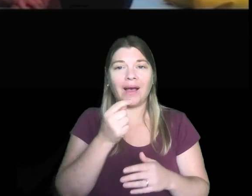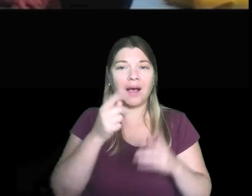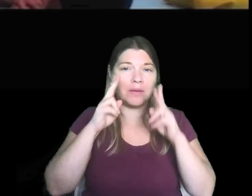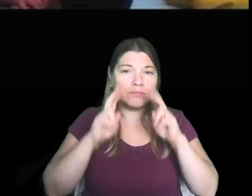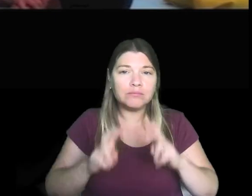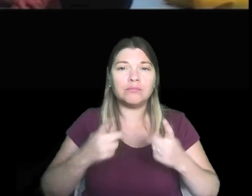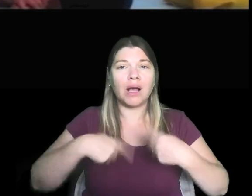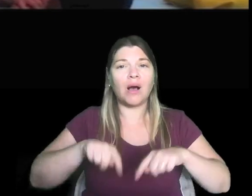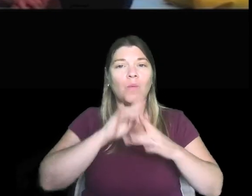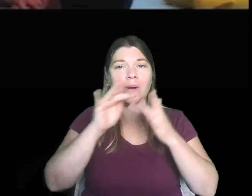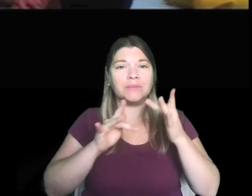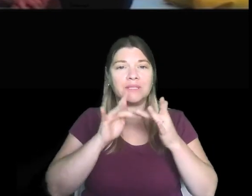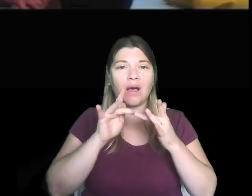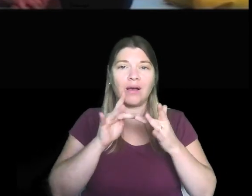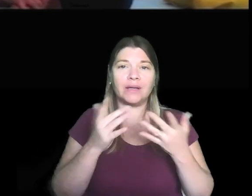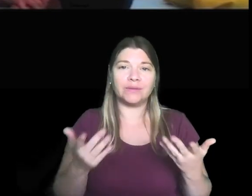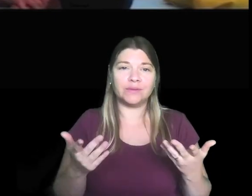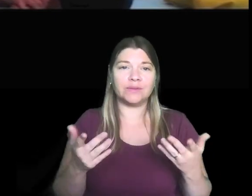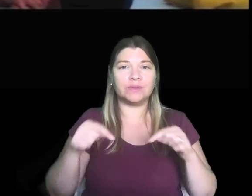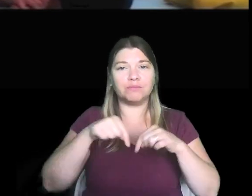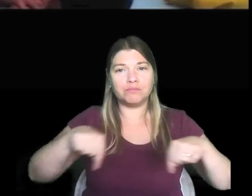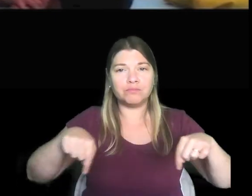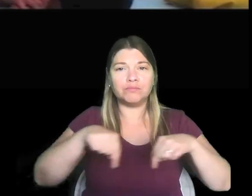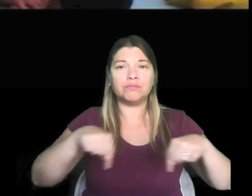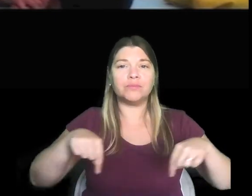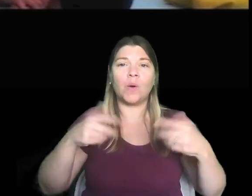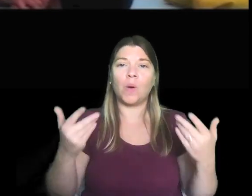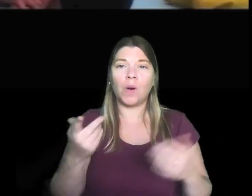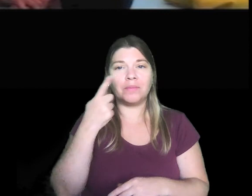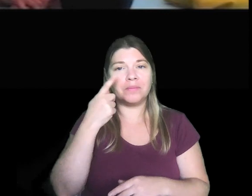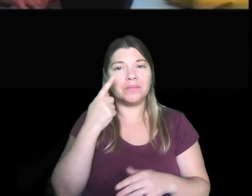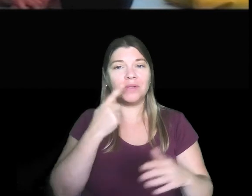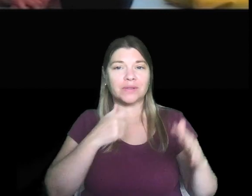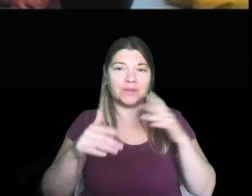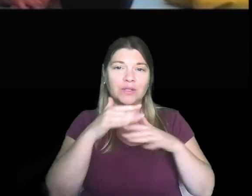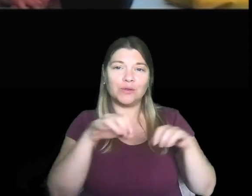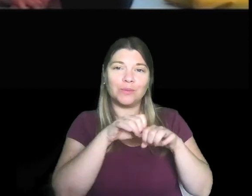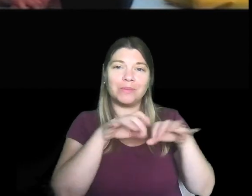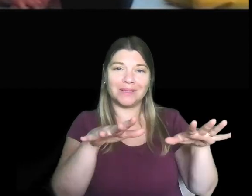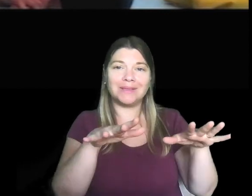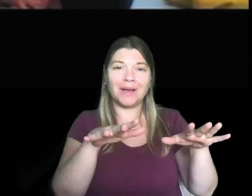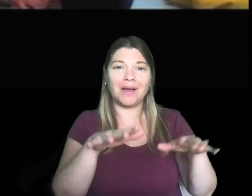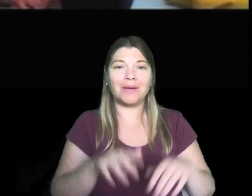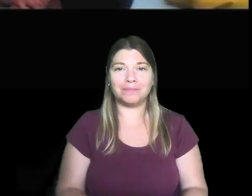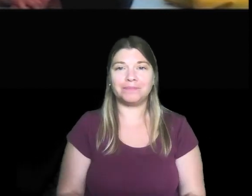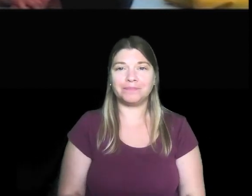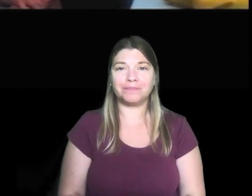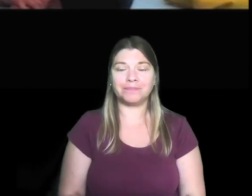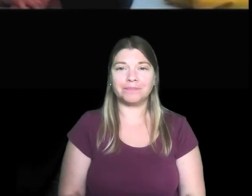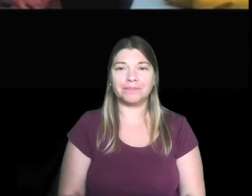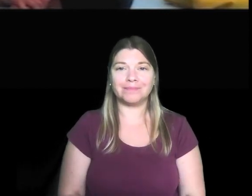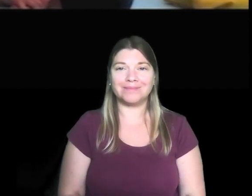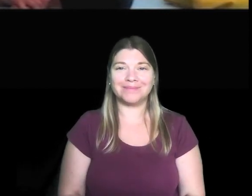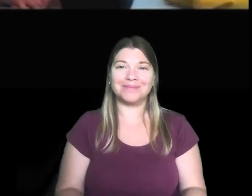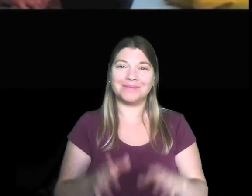www.bittersuite.org.uk, and you can find us on social media as BitterSuite UK. Keep